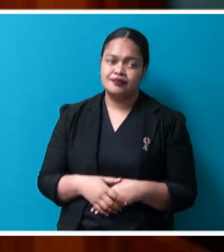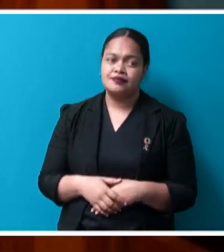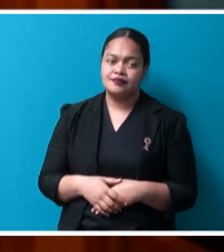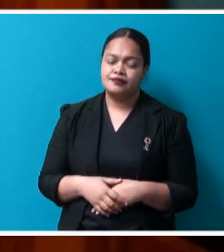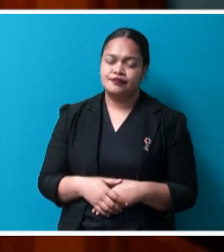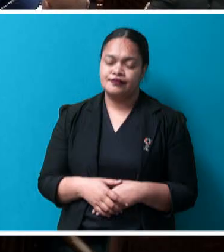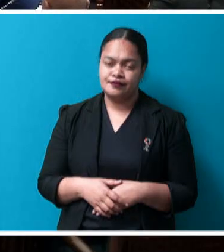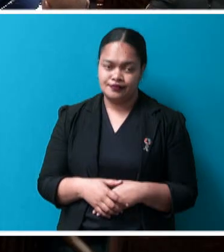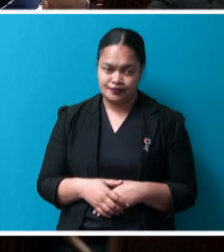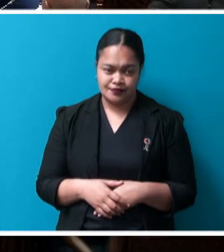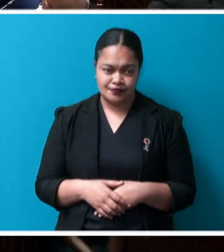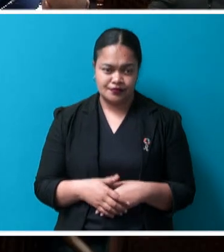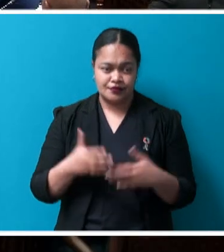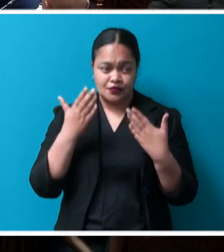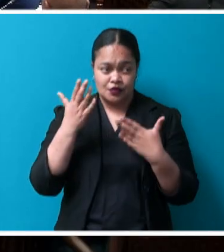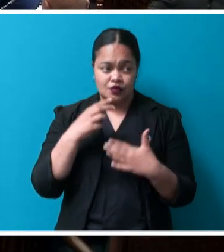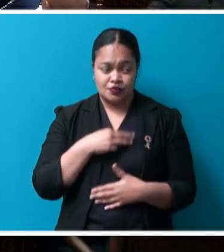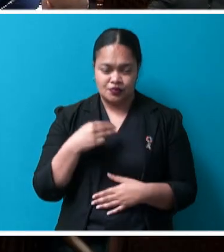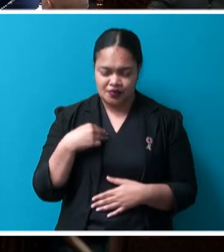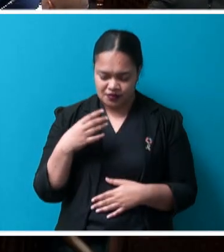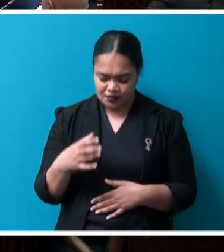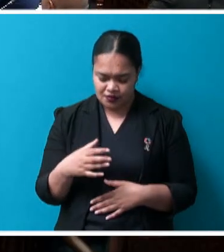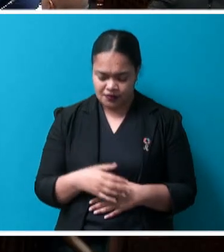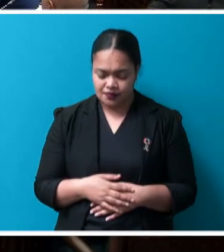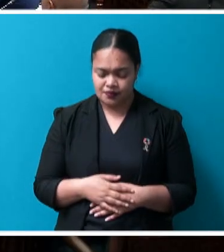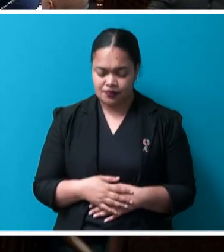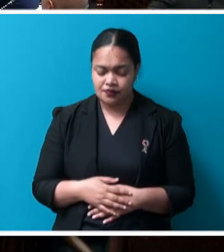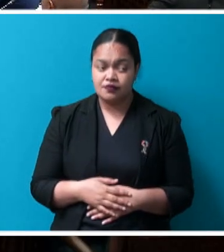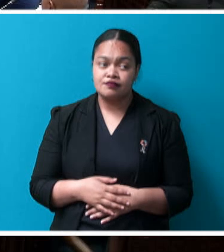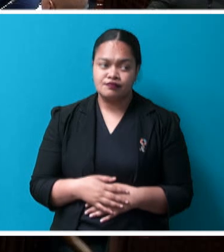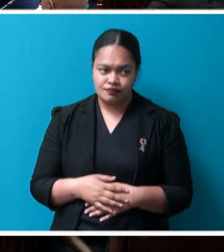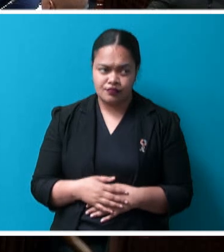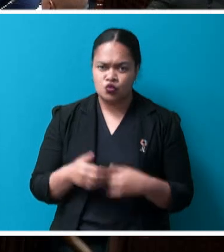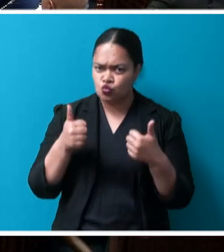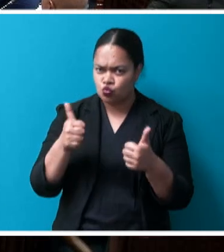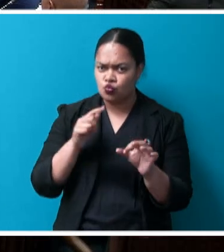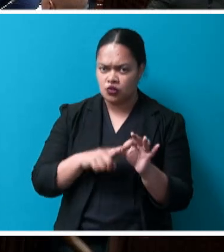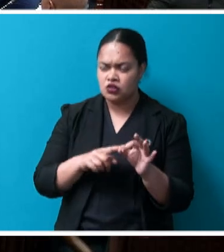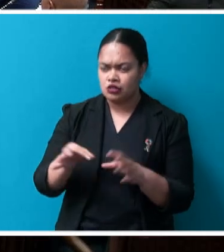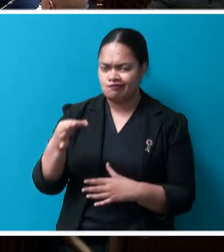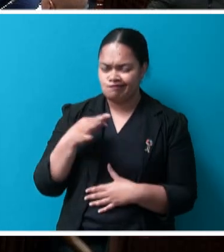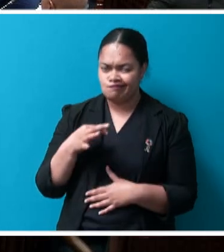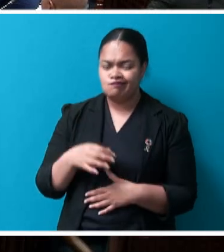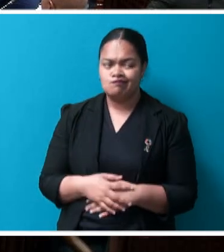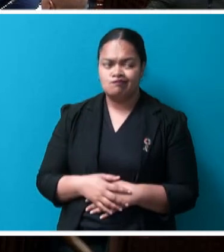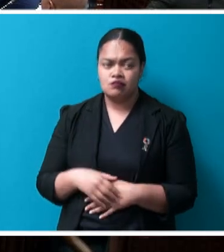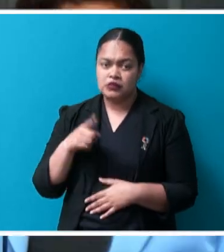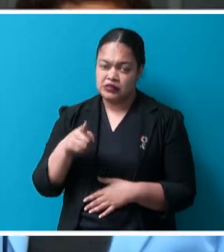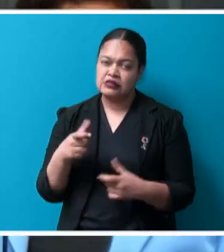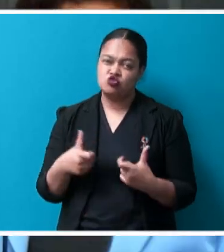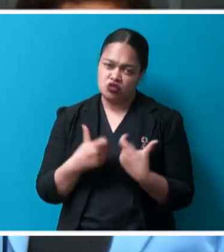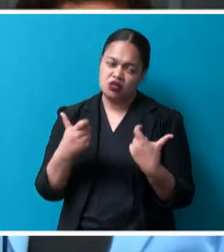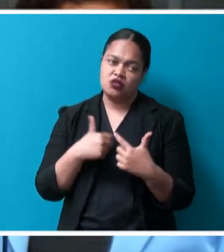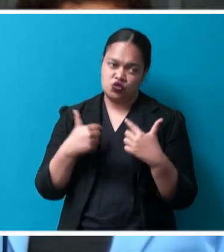Honourable Minister. Thank you, Honourable Speaker. It's a very good question. And it's one of the challenges that we're